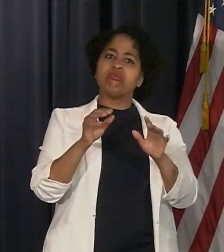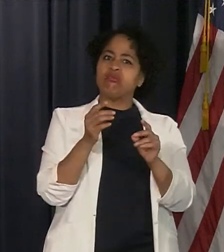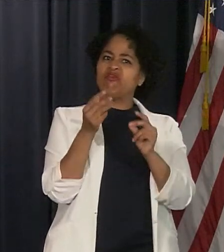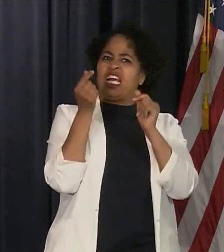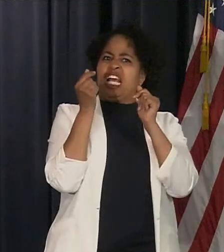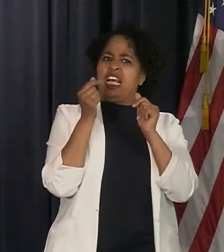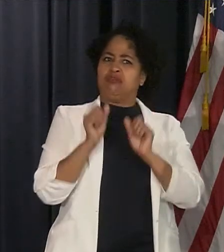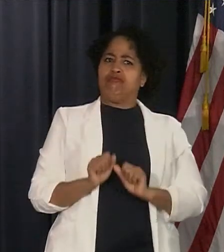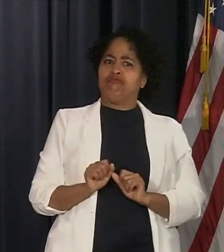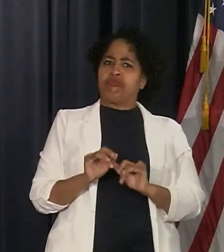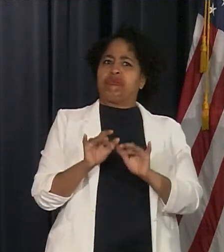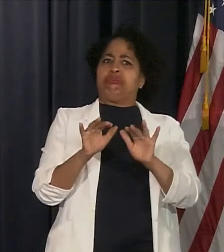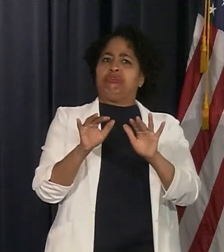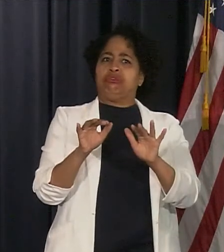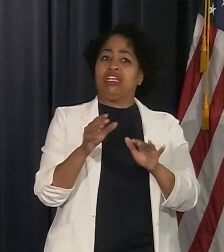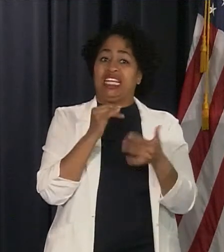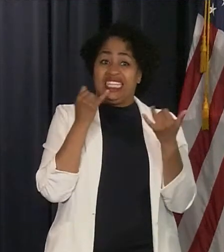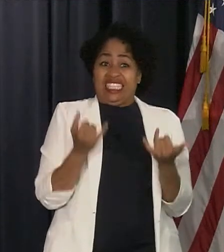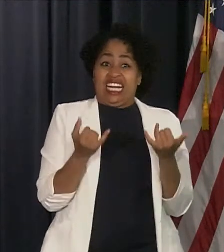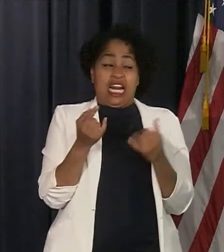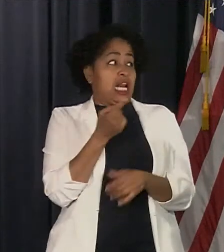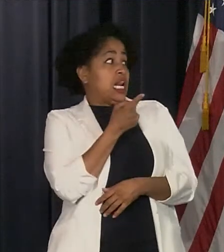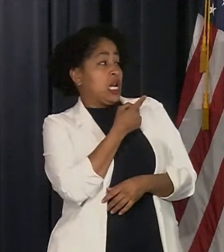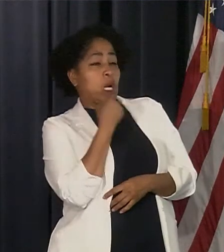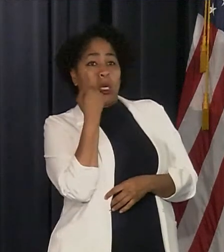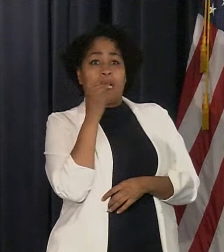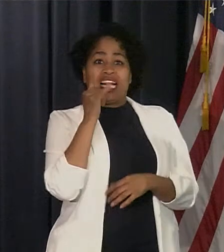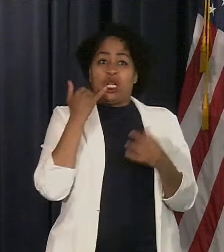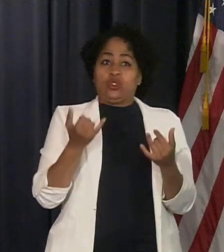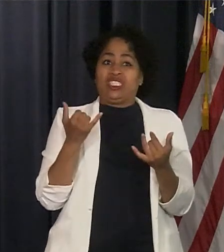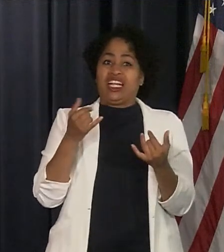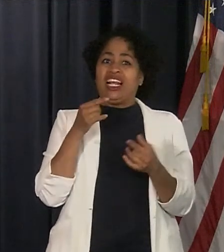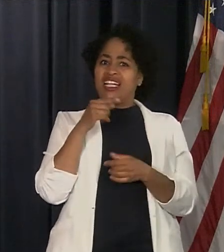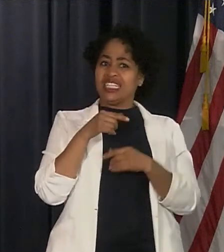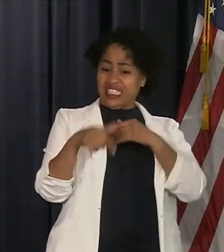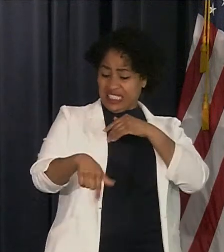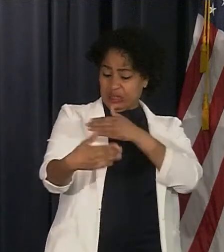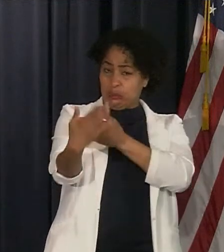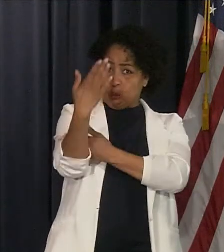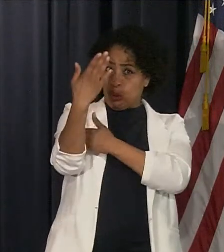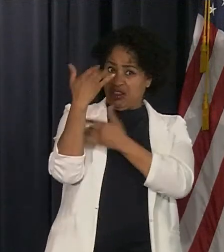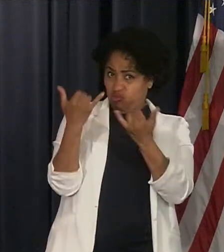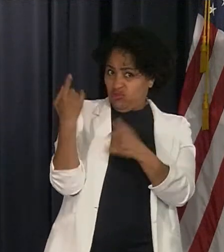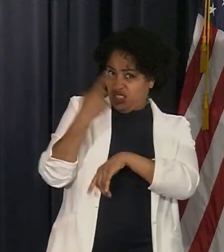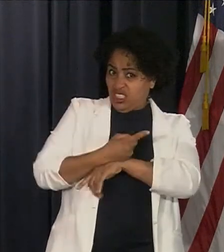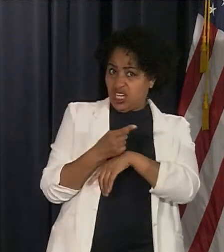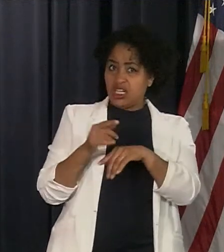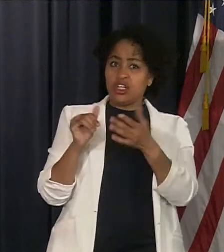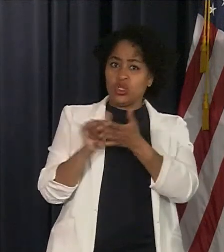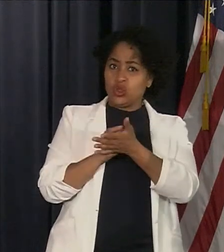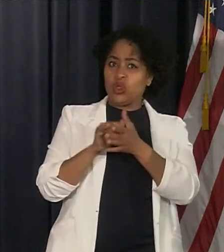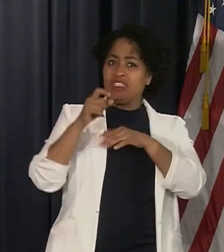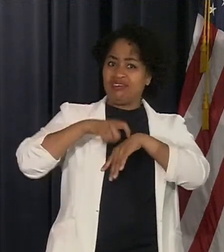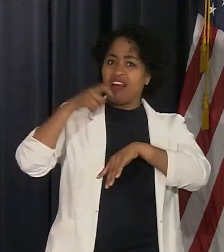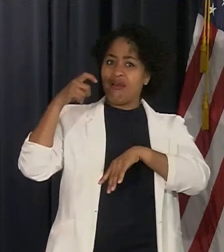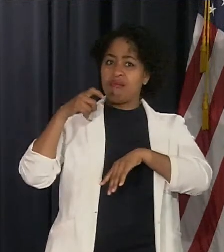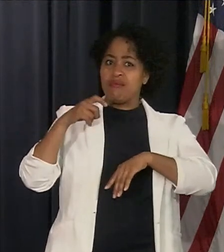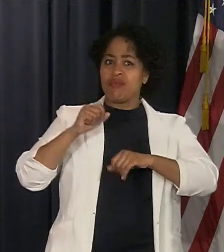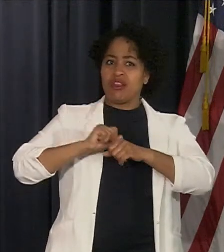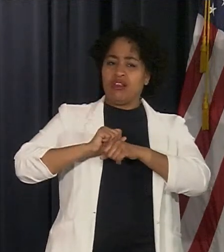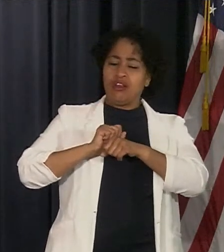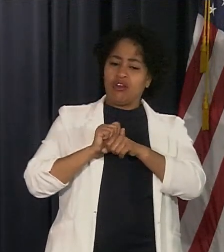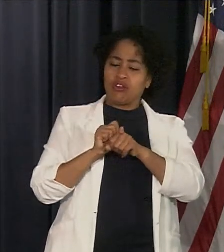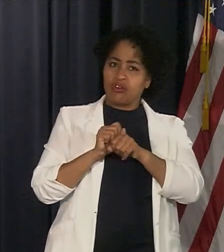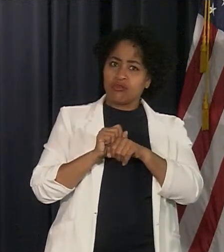southern states. And here is the way it looks today. This is this morning's New York Times COVID